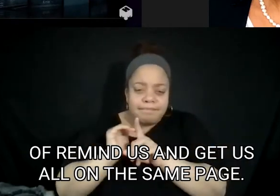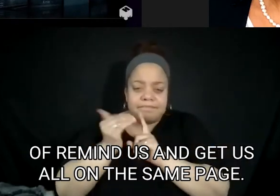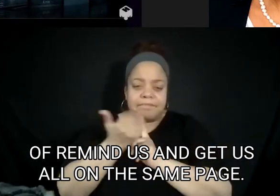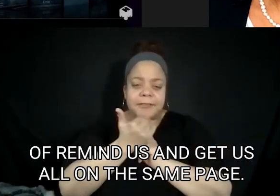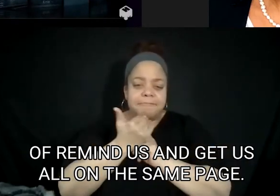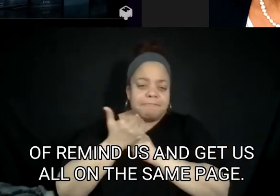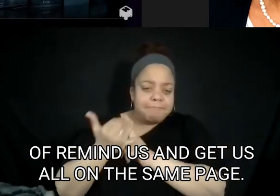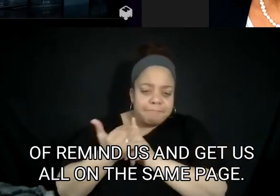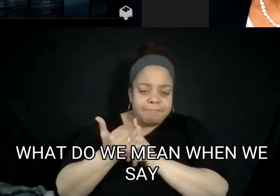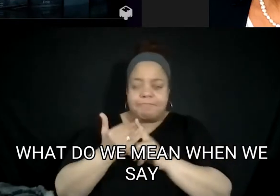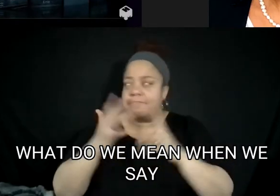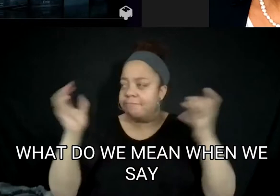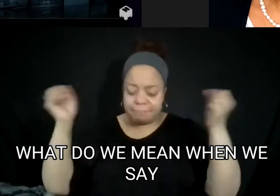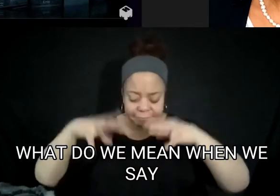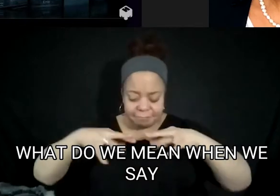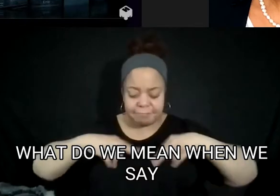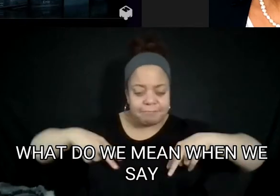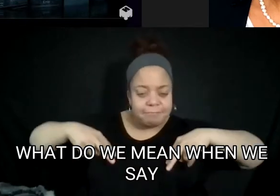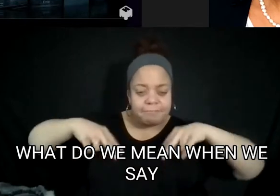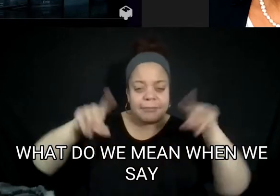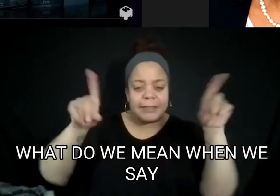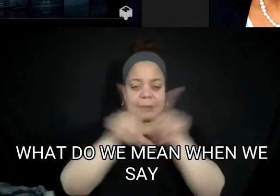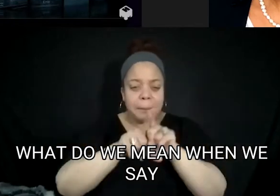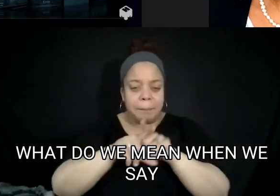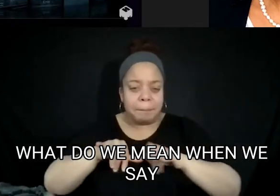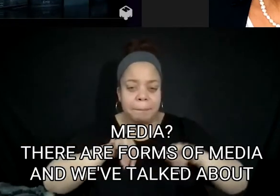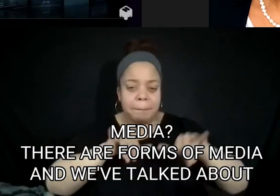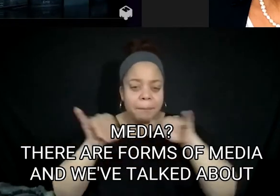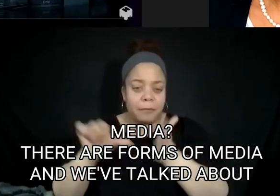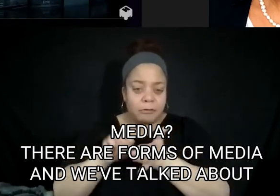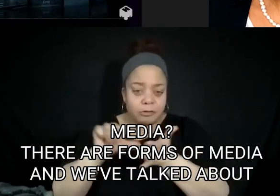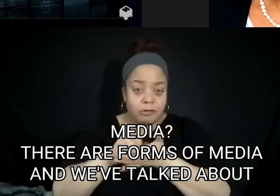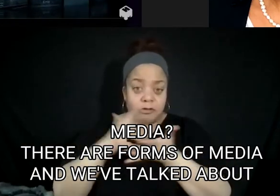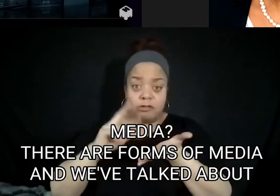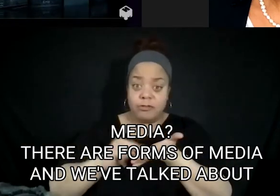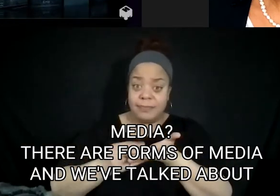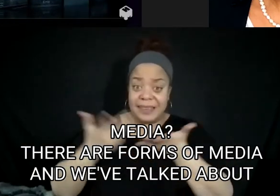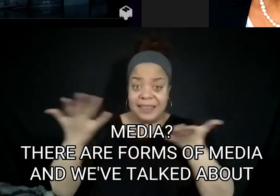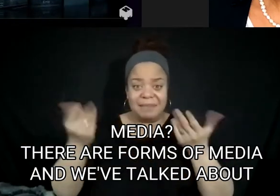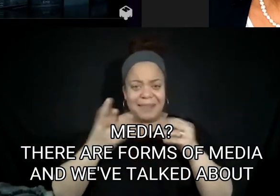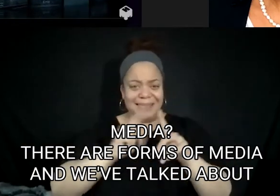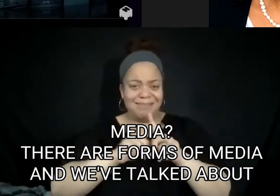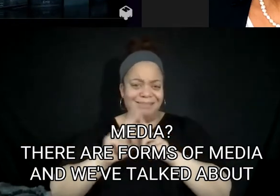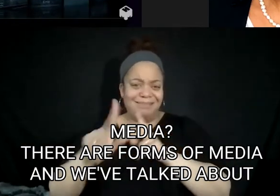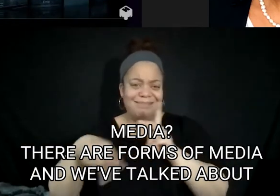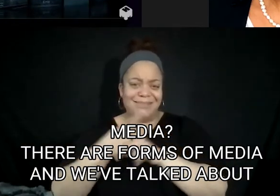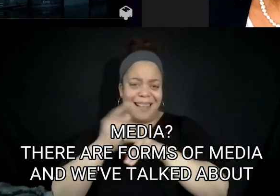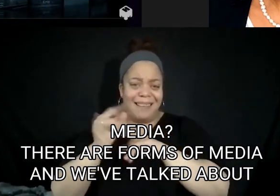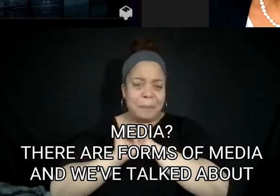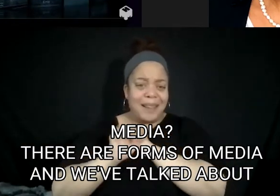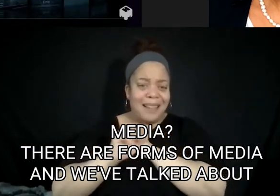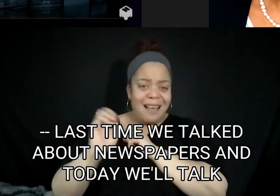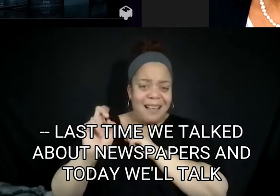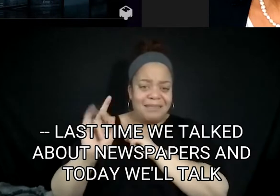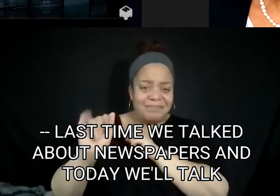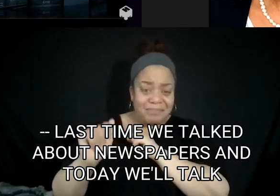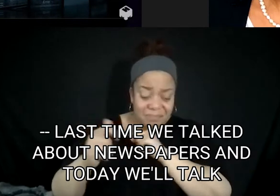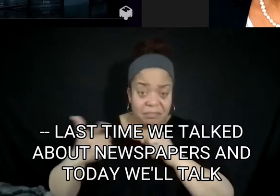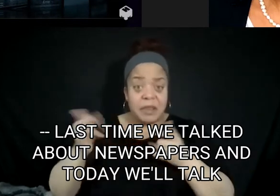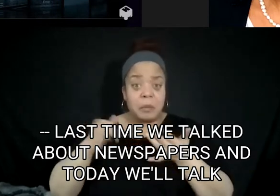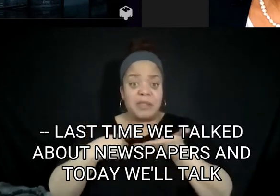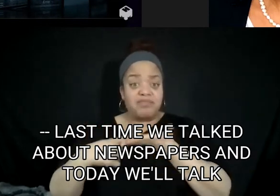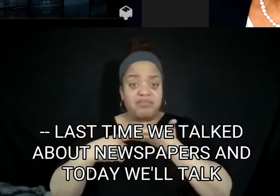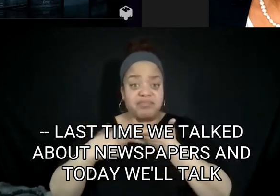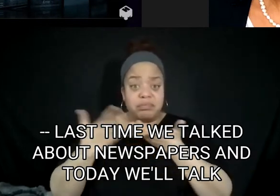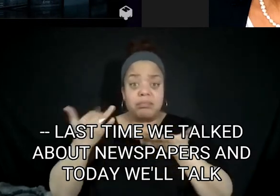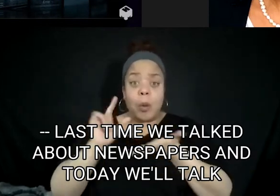we've talked about TV. Last time we talked about newspapers, and today we'll talk a little bit about TVs and radio.